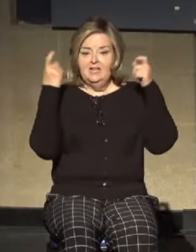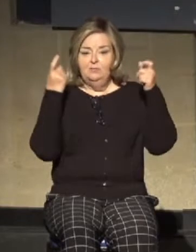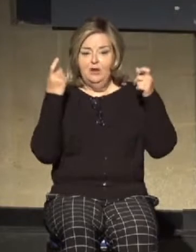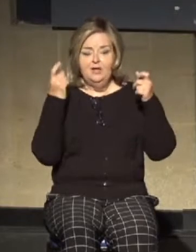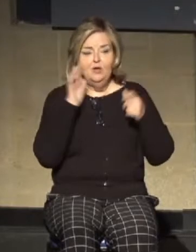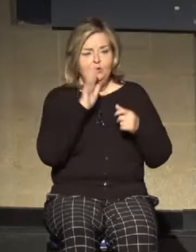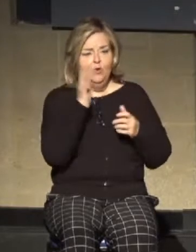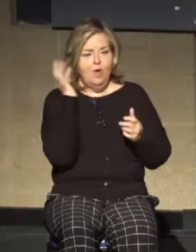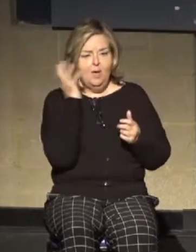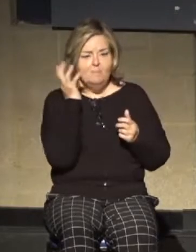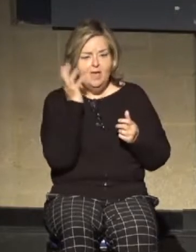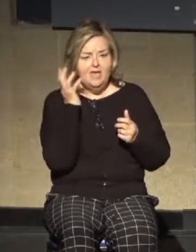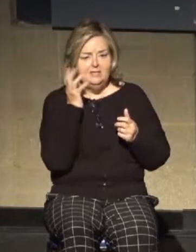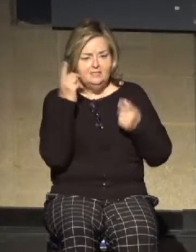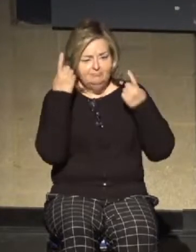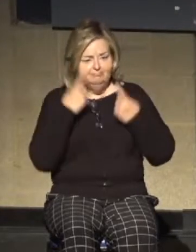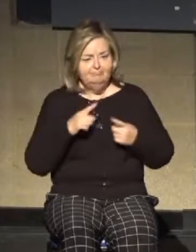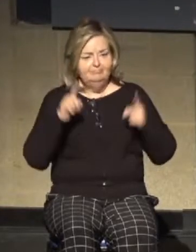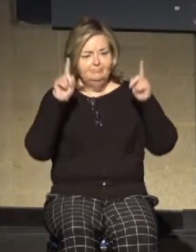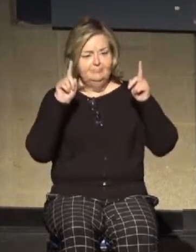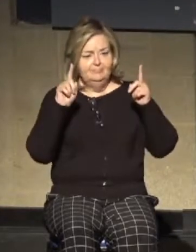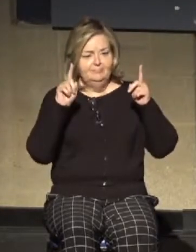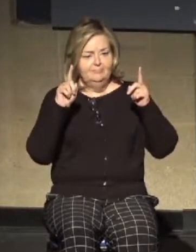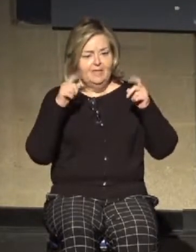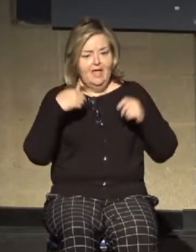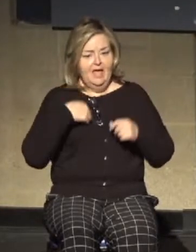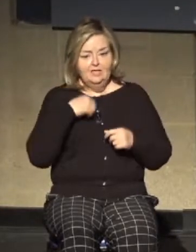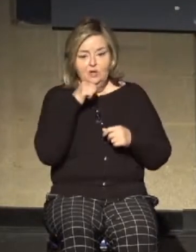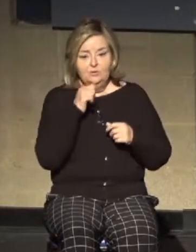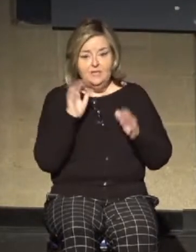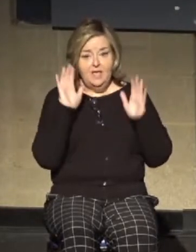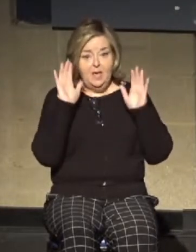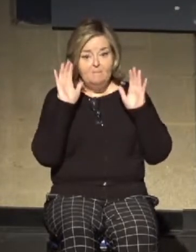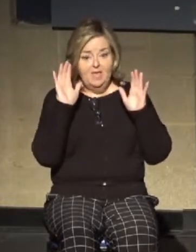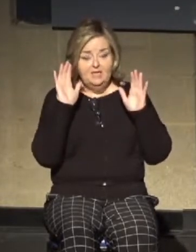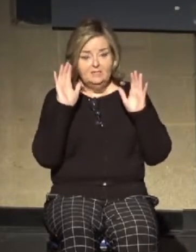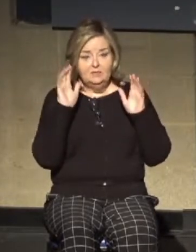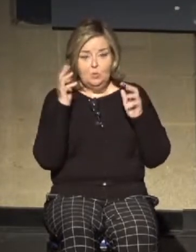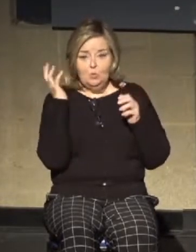amazing accomplishments. And I do not say amazing lightly.